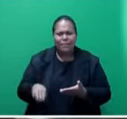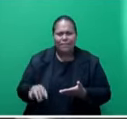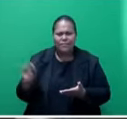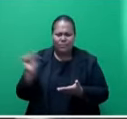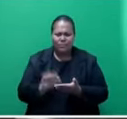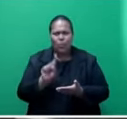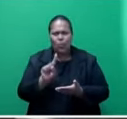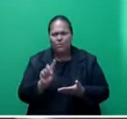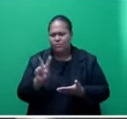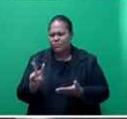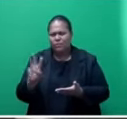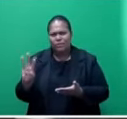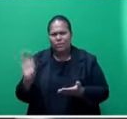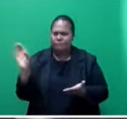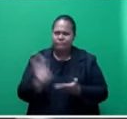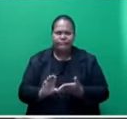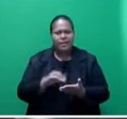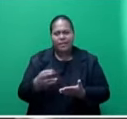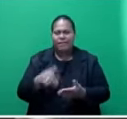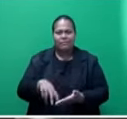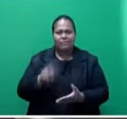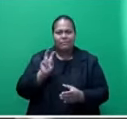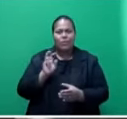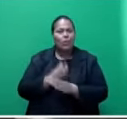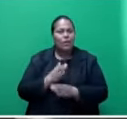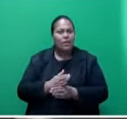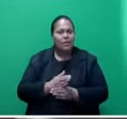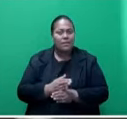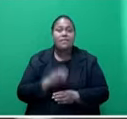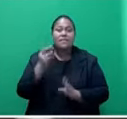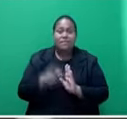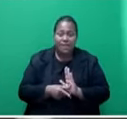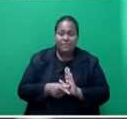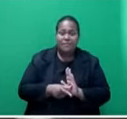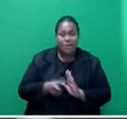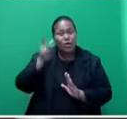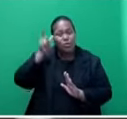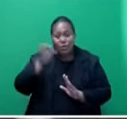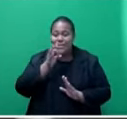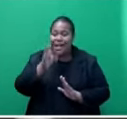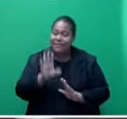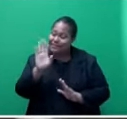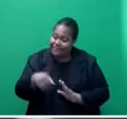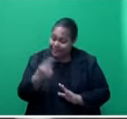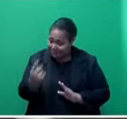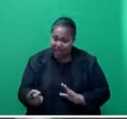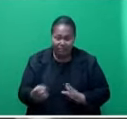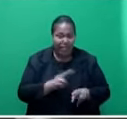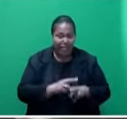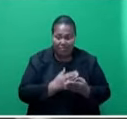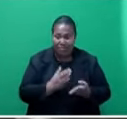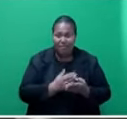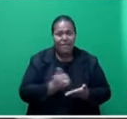then leave the formal workforce. Sometimes, their employers would ask them to get an FNPF number. They may work for them for 1 year and then they